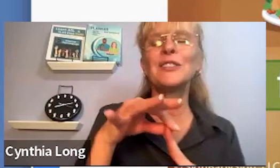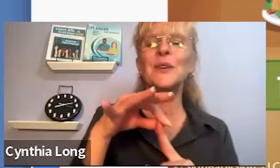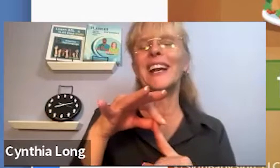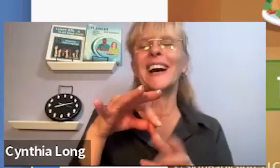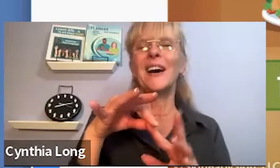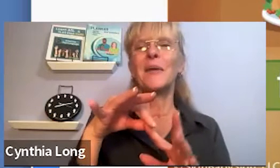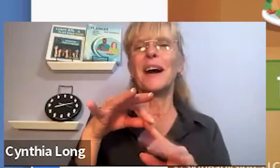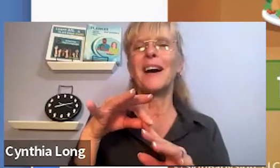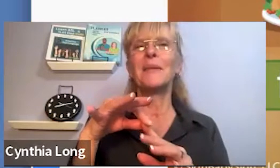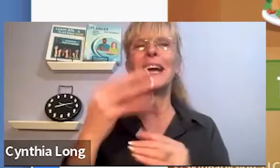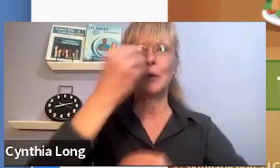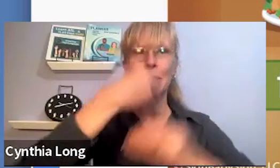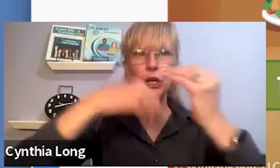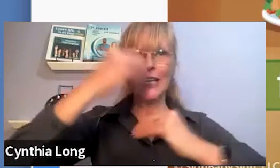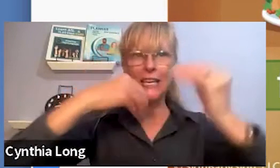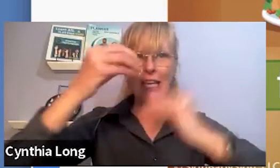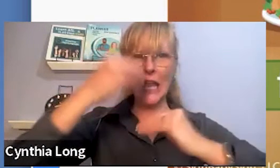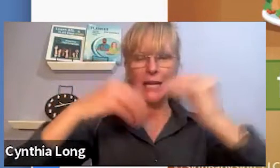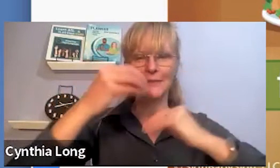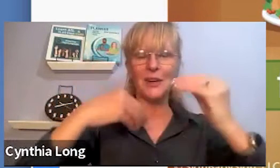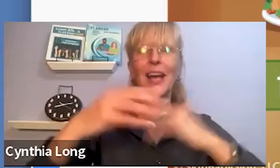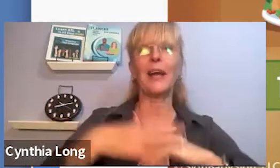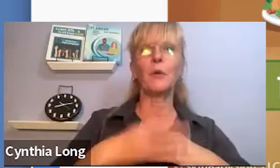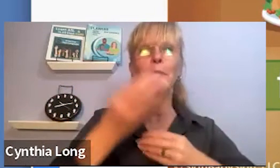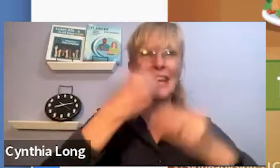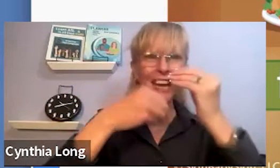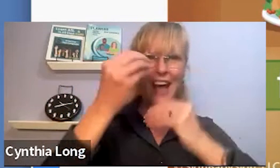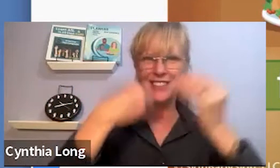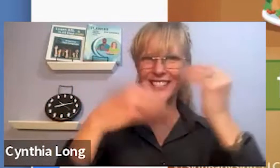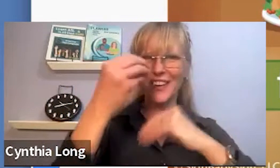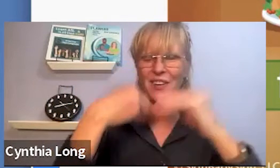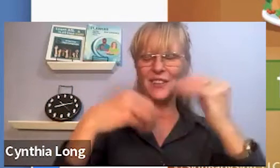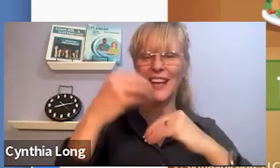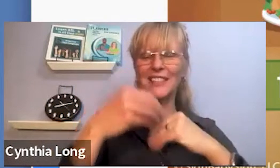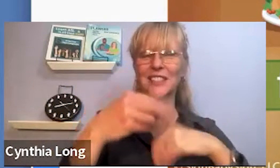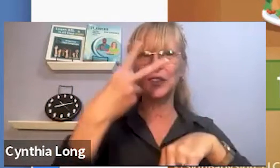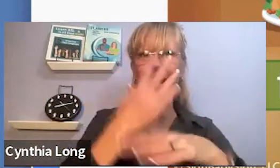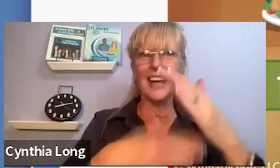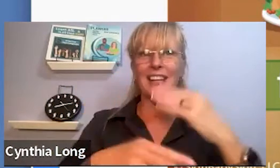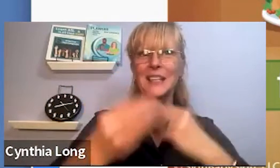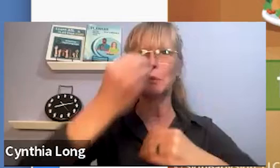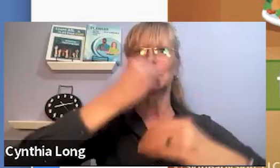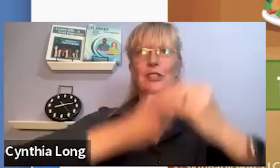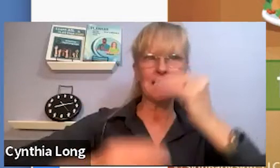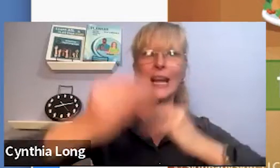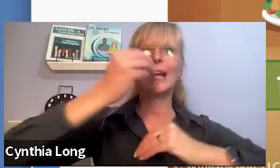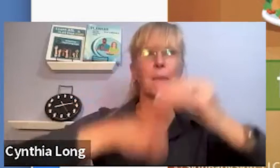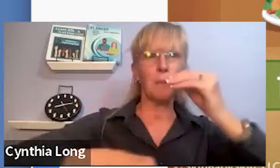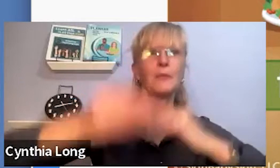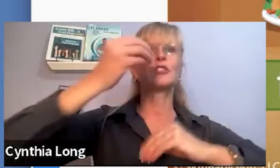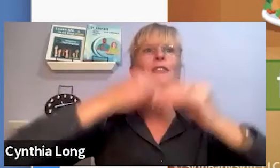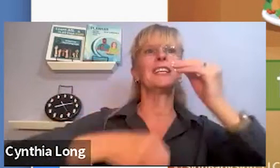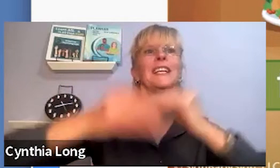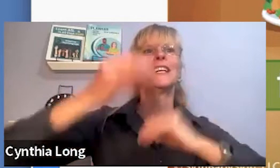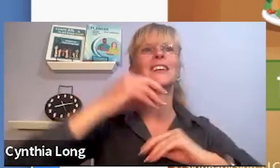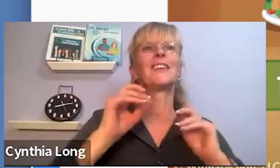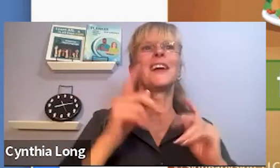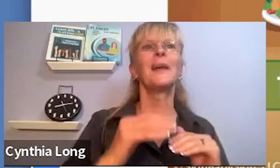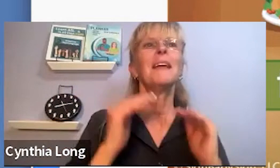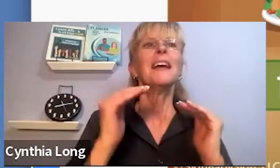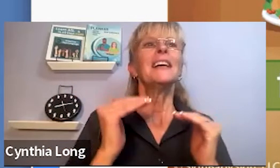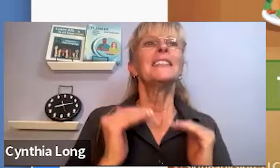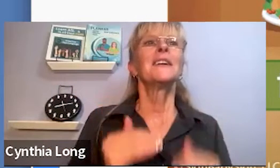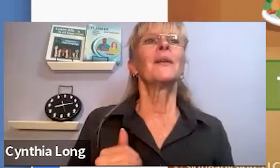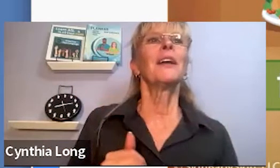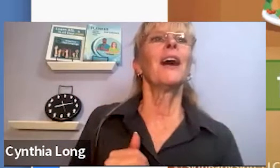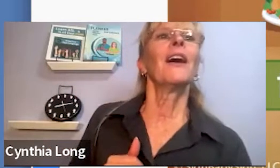we are doing, we are eating a lot. Okay, we're pigging out. So that's 2 hands and we're just like shoving it in.